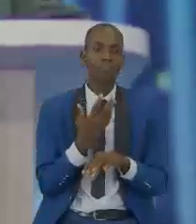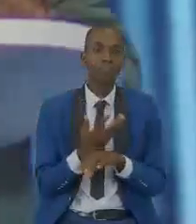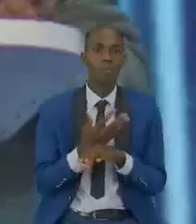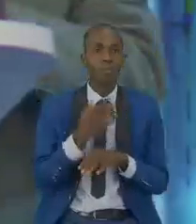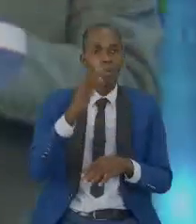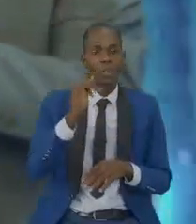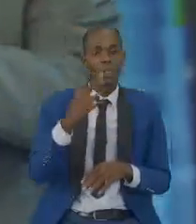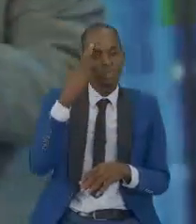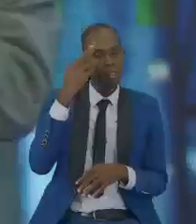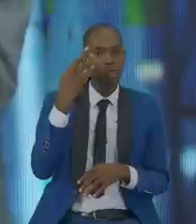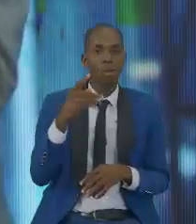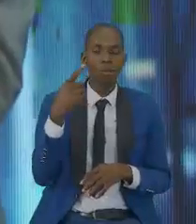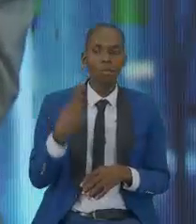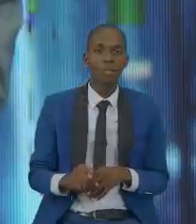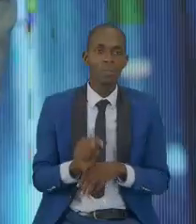taskmasters, for